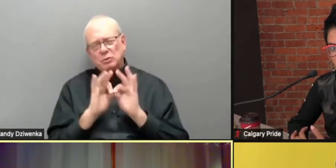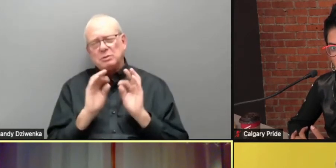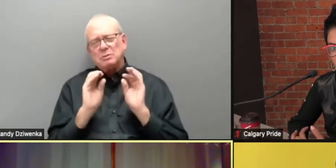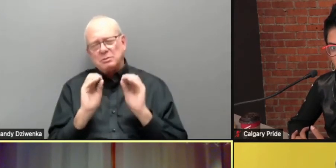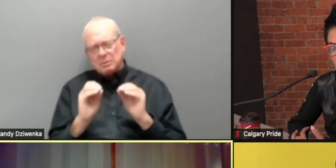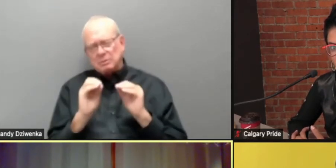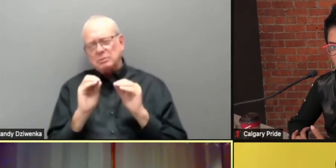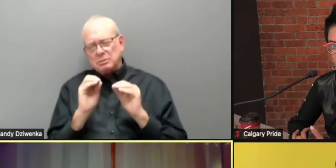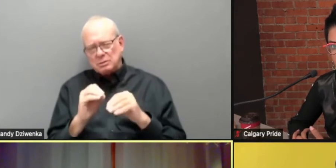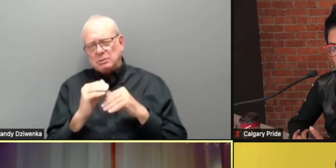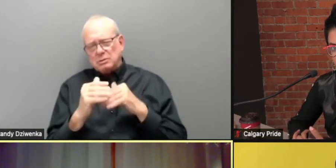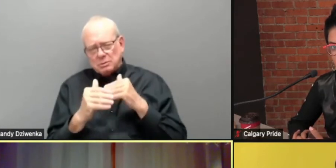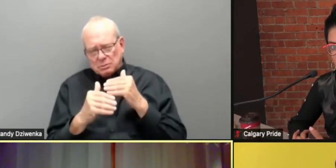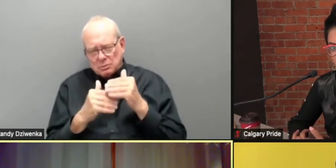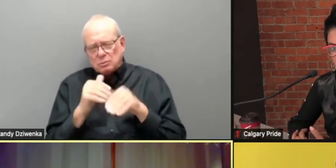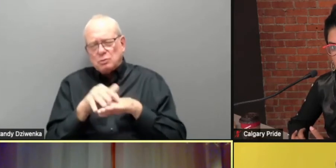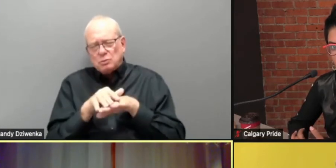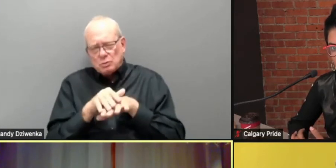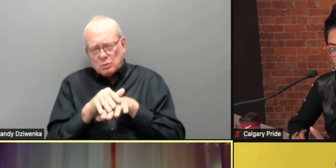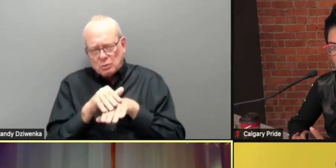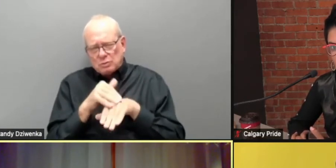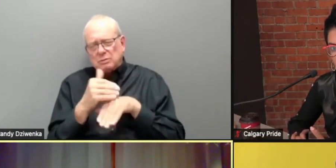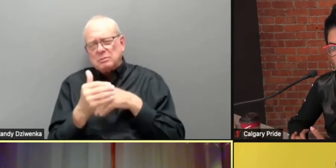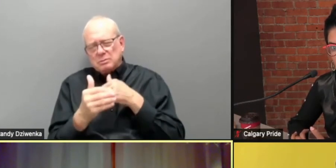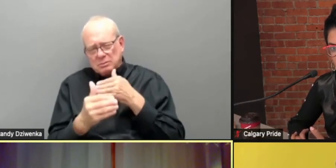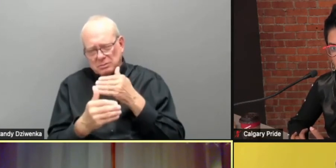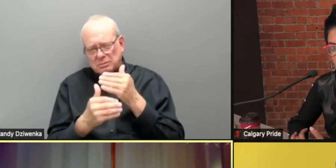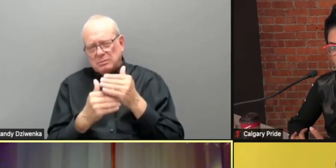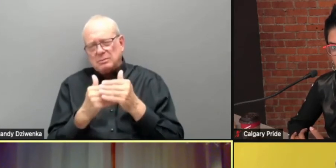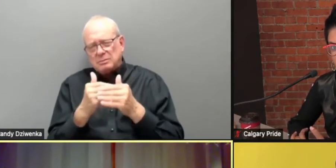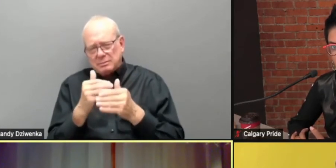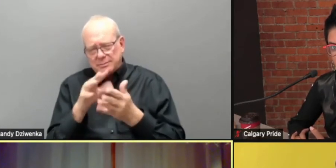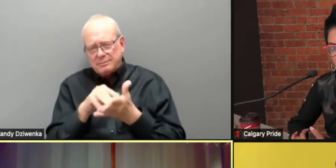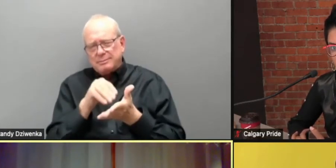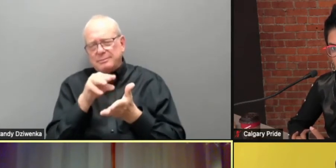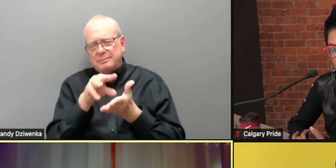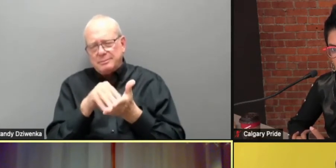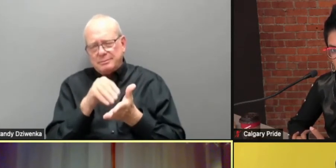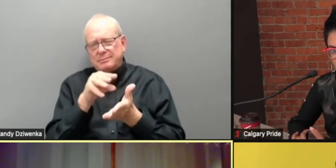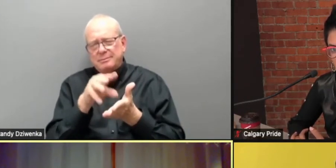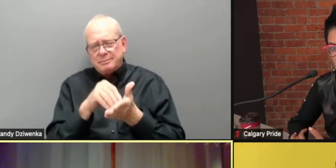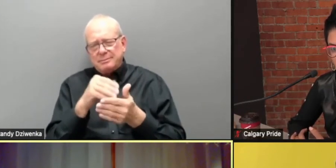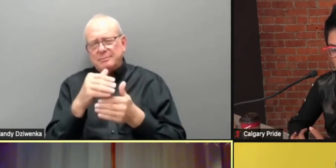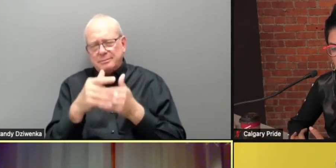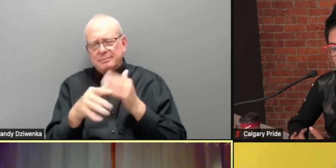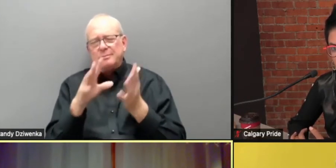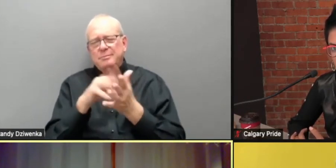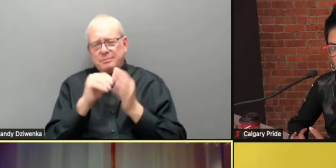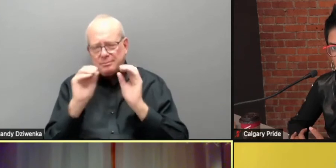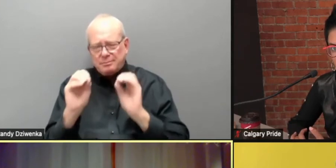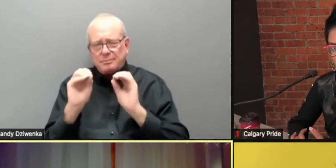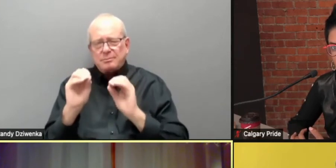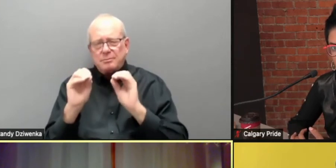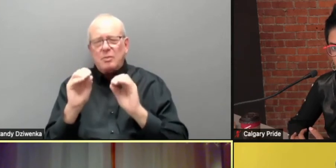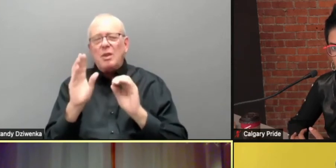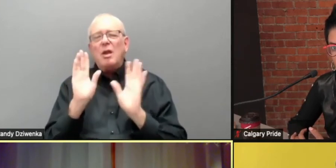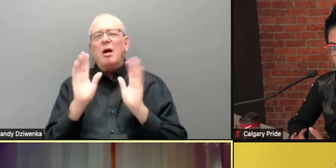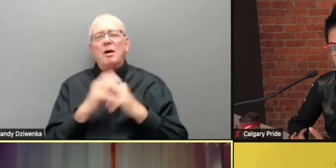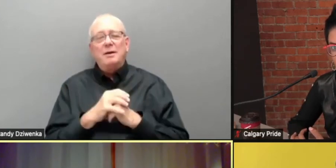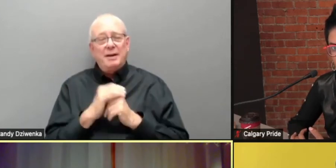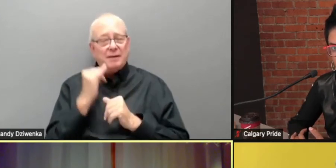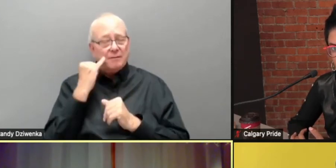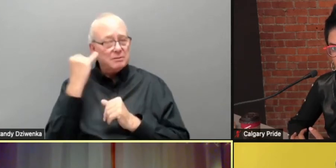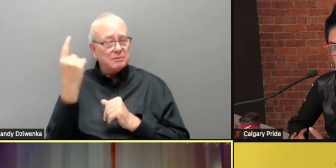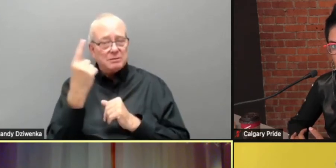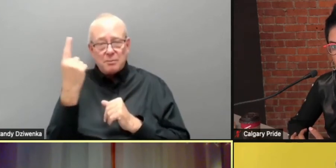an ally. And like Prince Ji said, go with somebody who's supporting you. You feel that security. That's